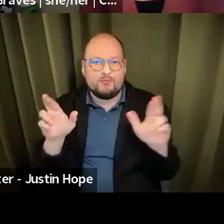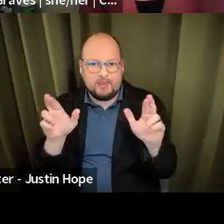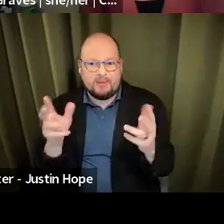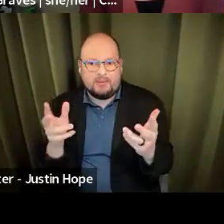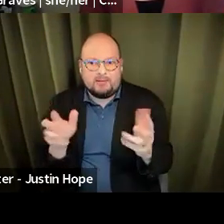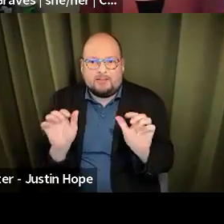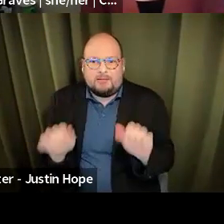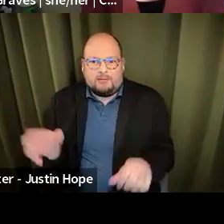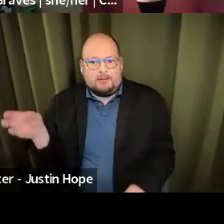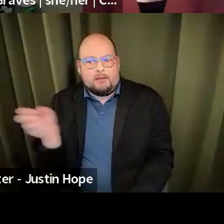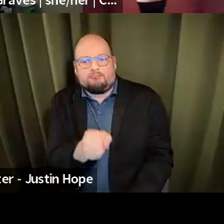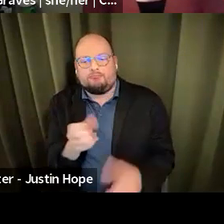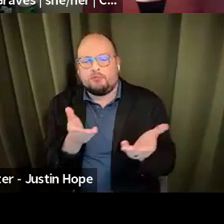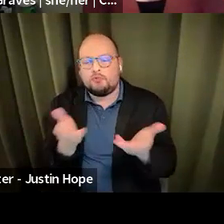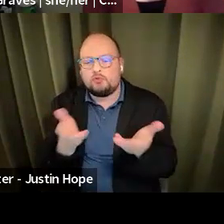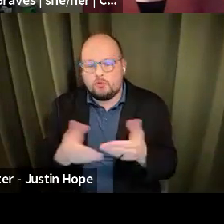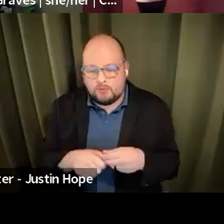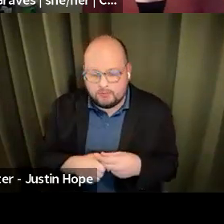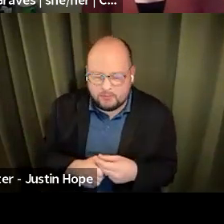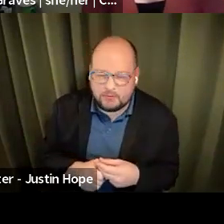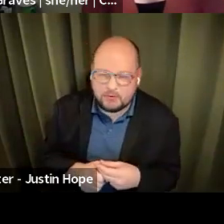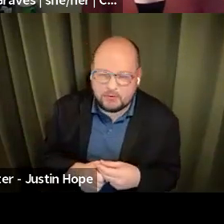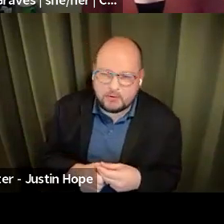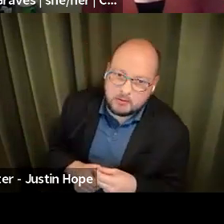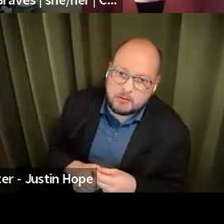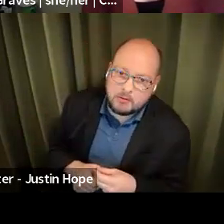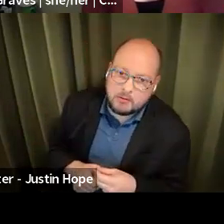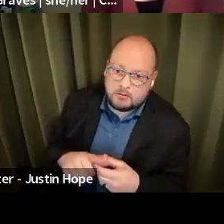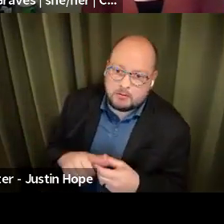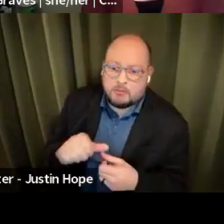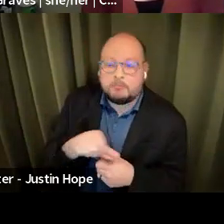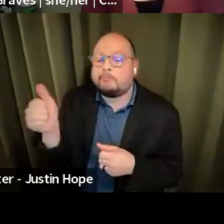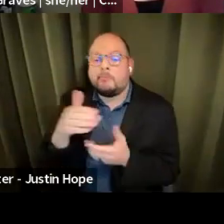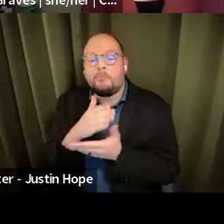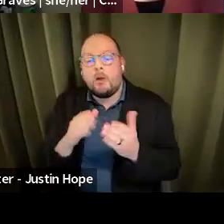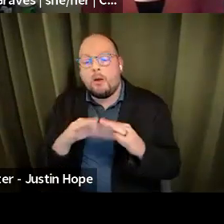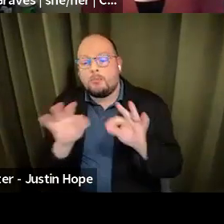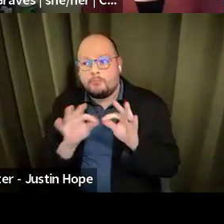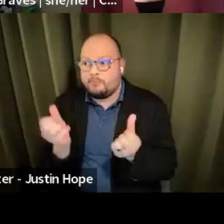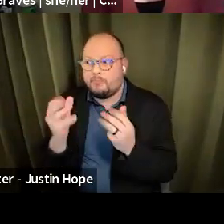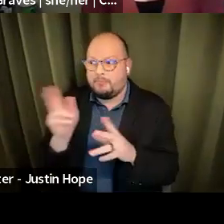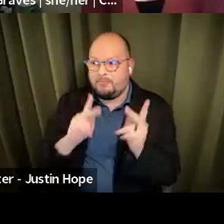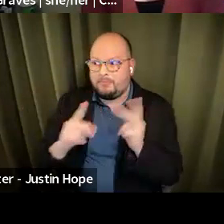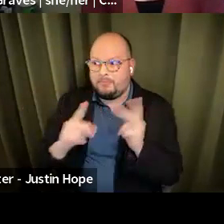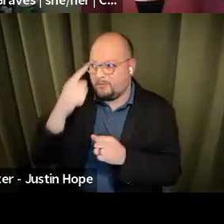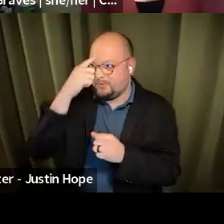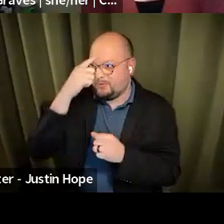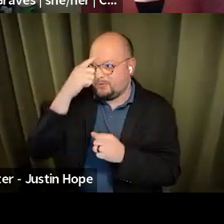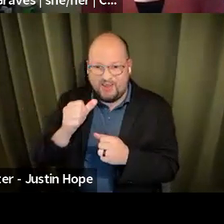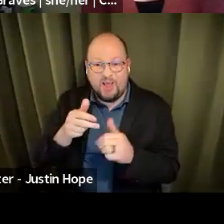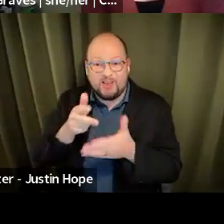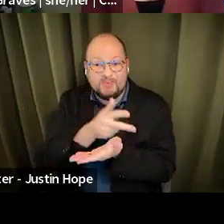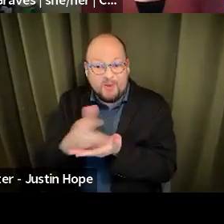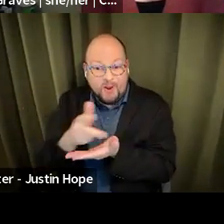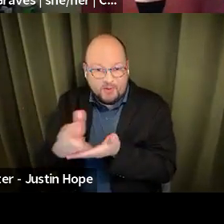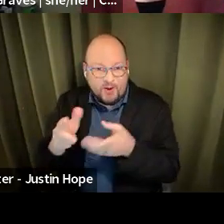service. An important part that many people might not think about is the parking lot, which Darcy mentioned. That's